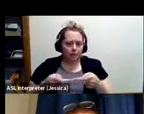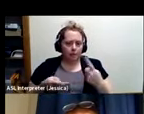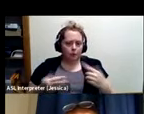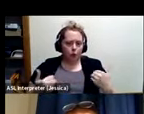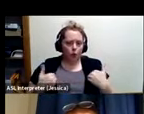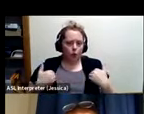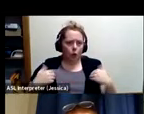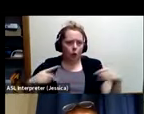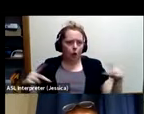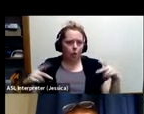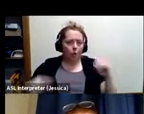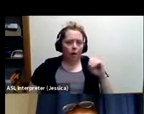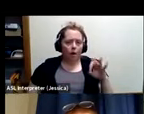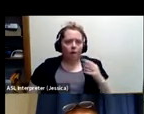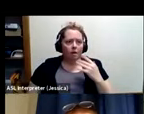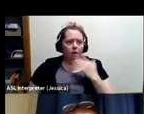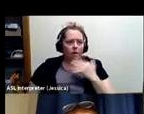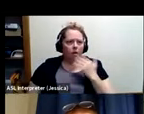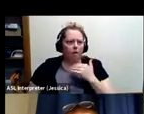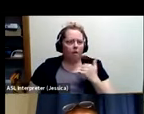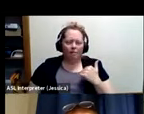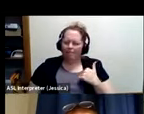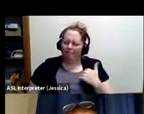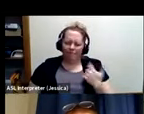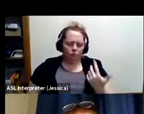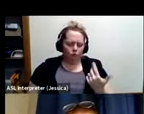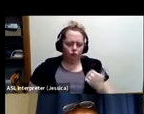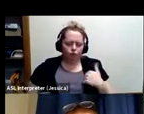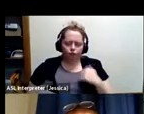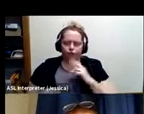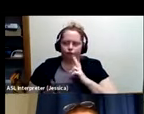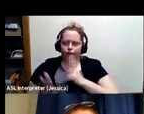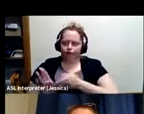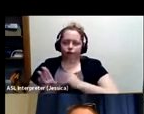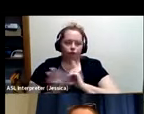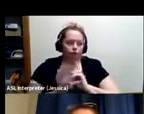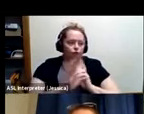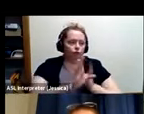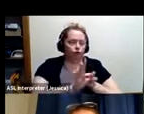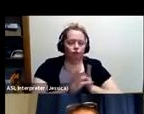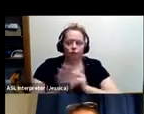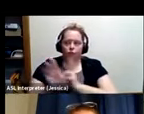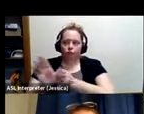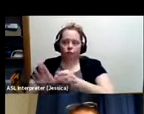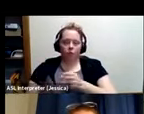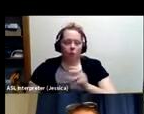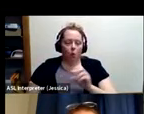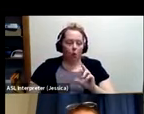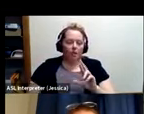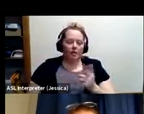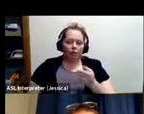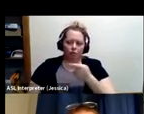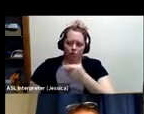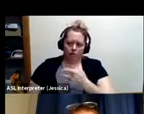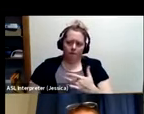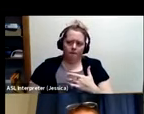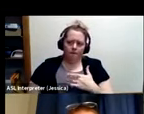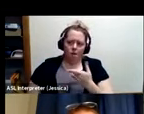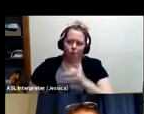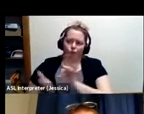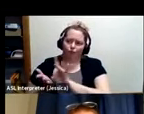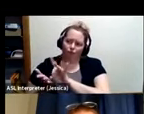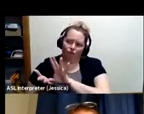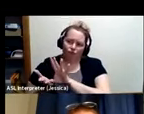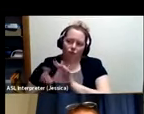find a space for, you know, youth who are similar to me or may have other experiences, but are, you know, feeling outcasted or feeling that they don't have space for